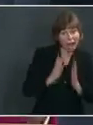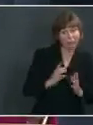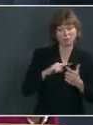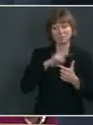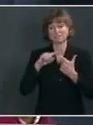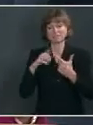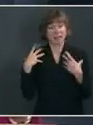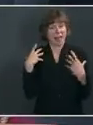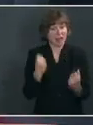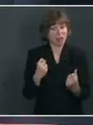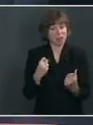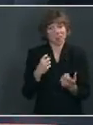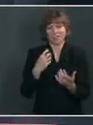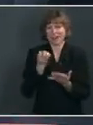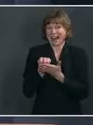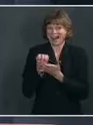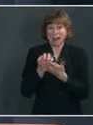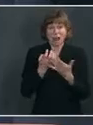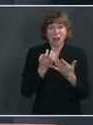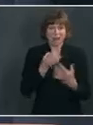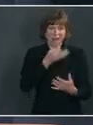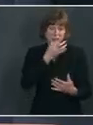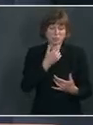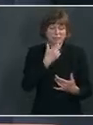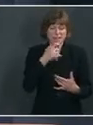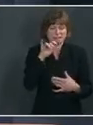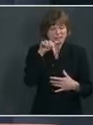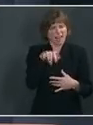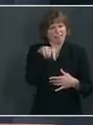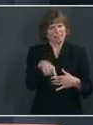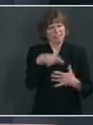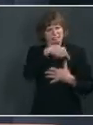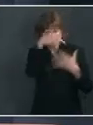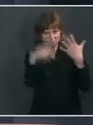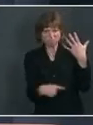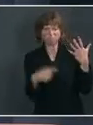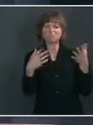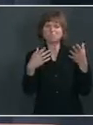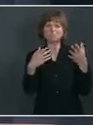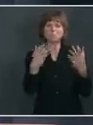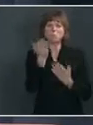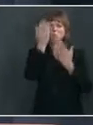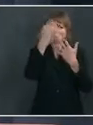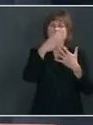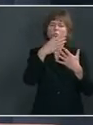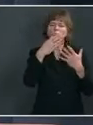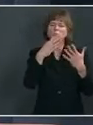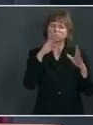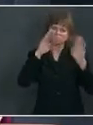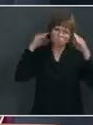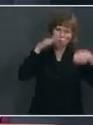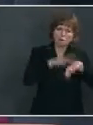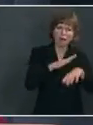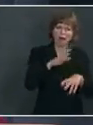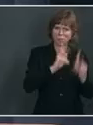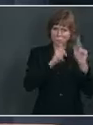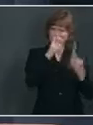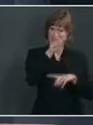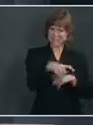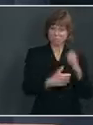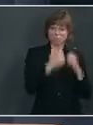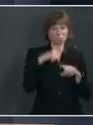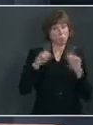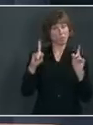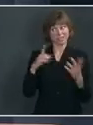and economic experts, this is a plan. This is a overall package and proposal that is absolutely targeted toward the people who need it most. But he's happy